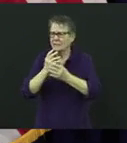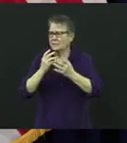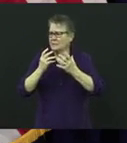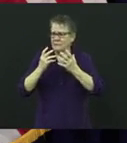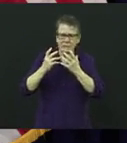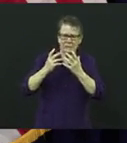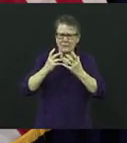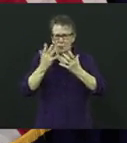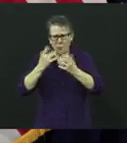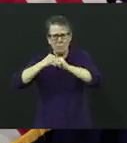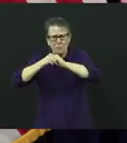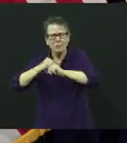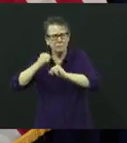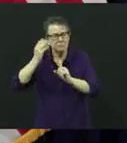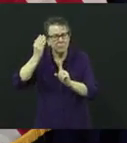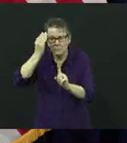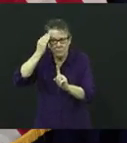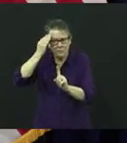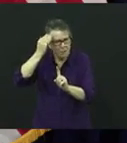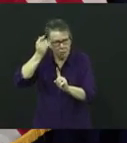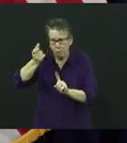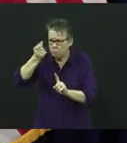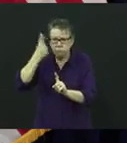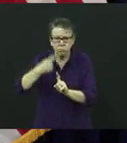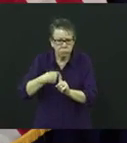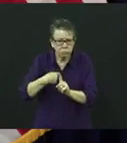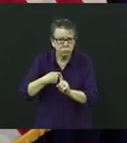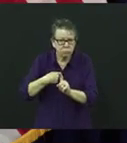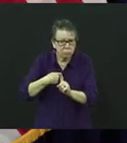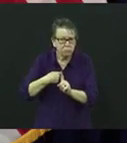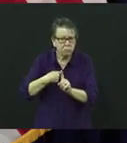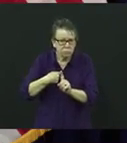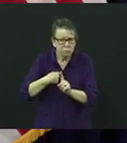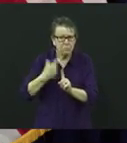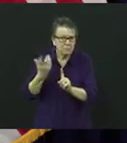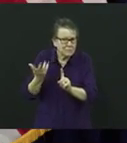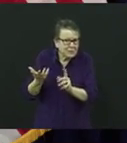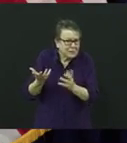something that I said yesterday, we've gone from a whole series of parallel